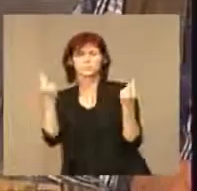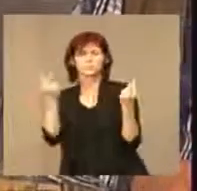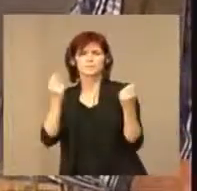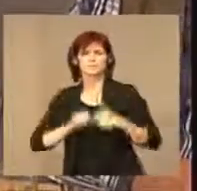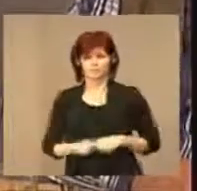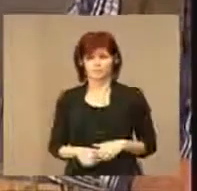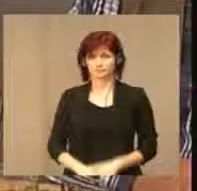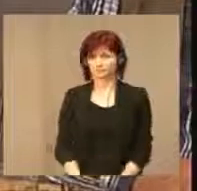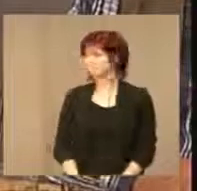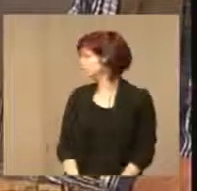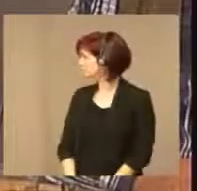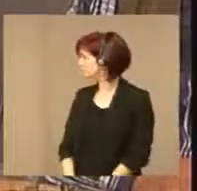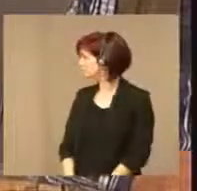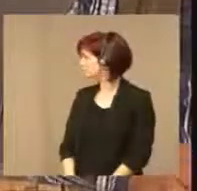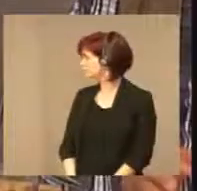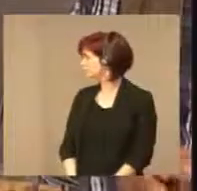Can we read that again?